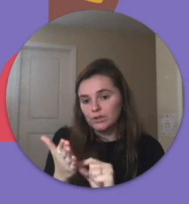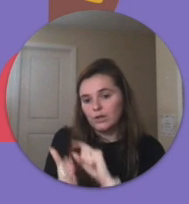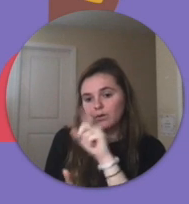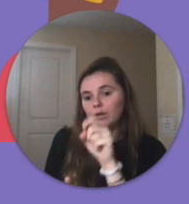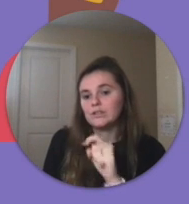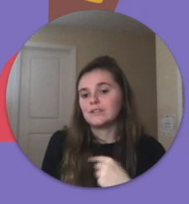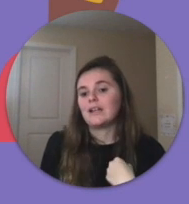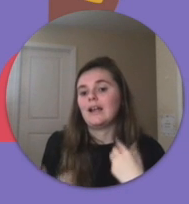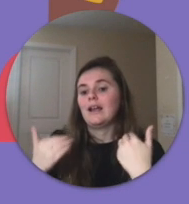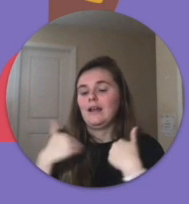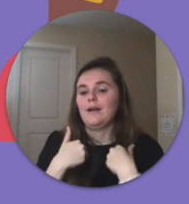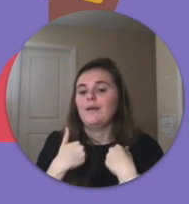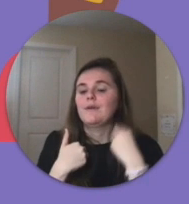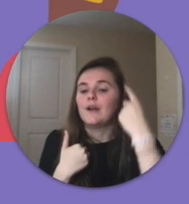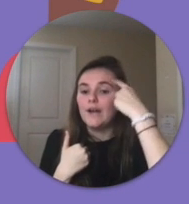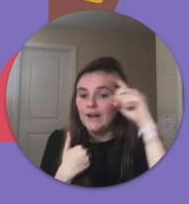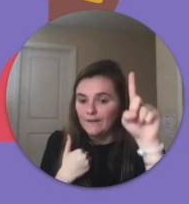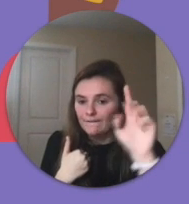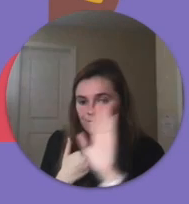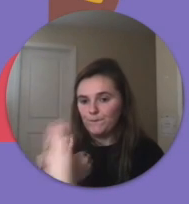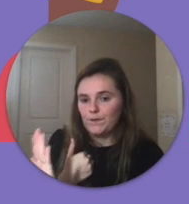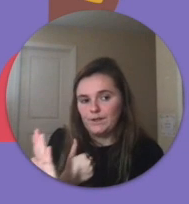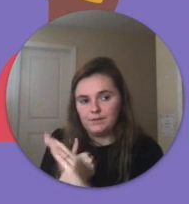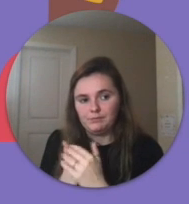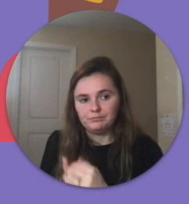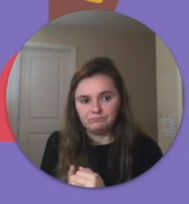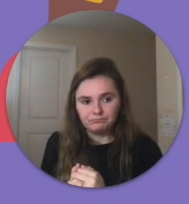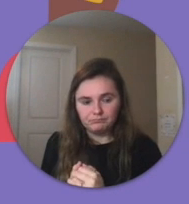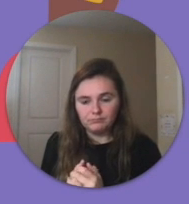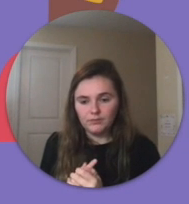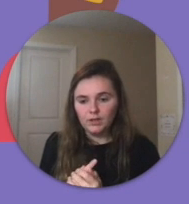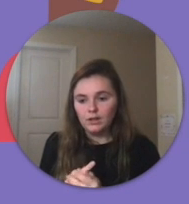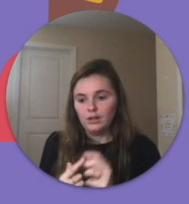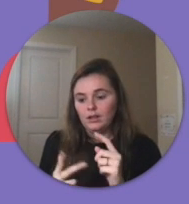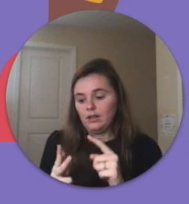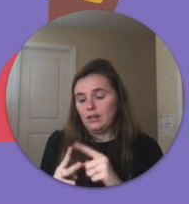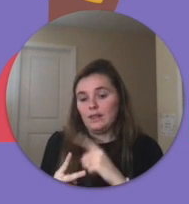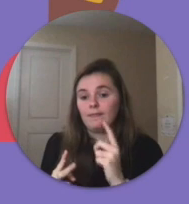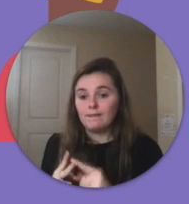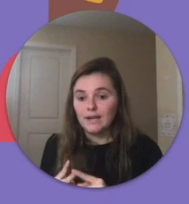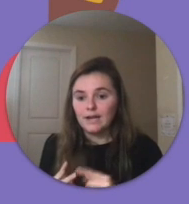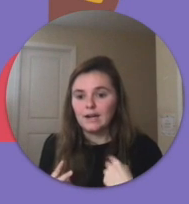I wrote down questions that I have for my pen pal,